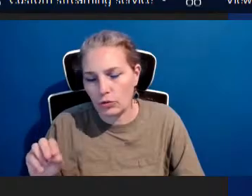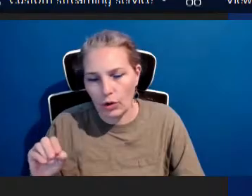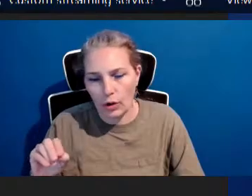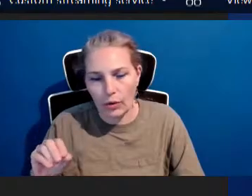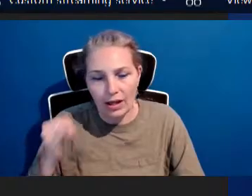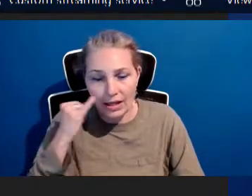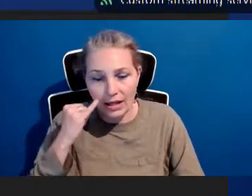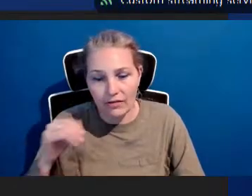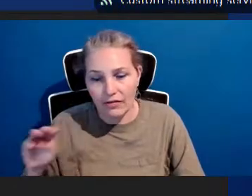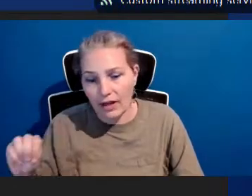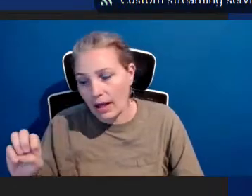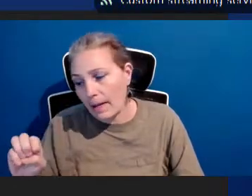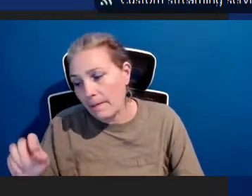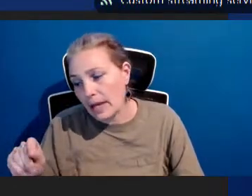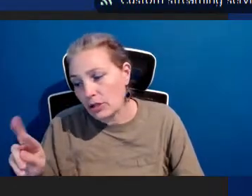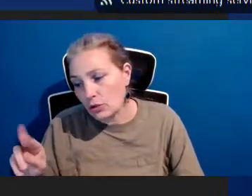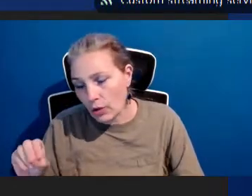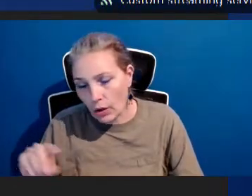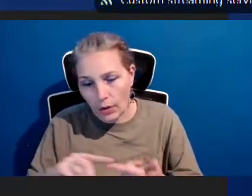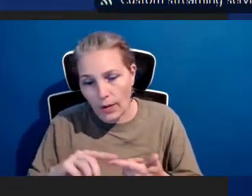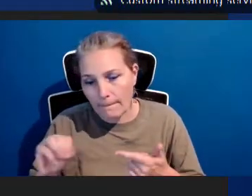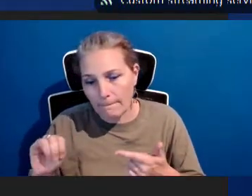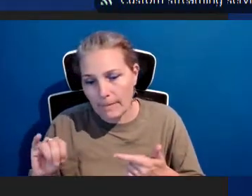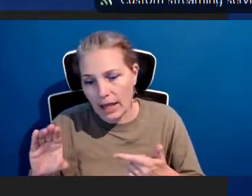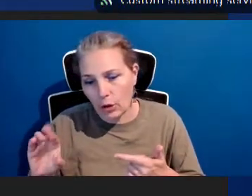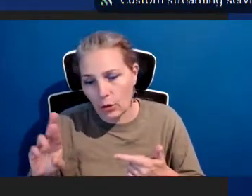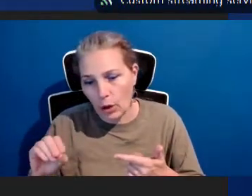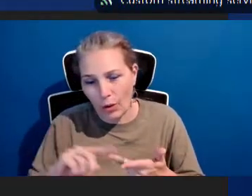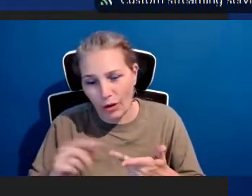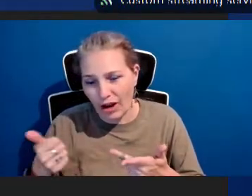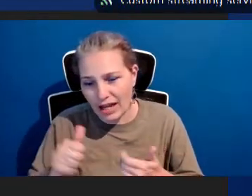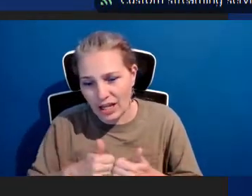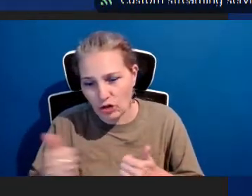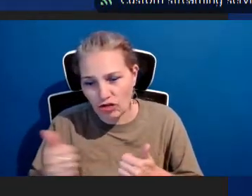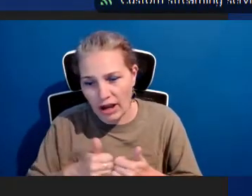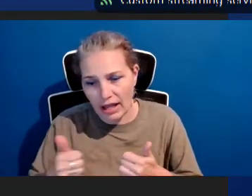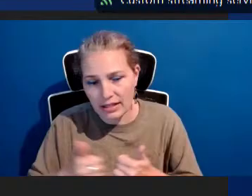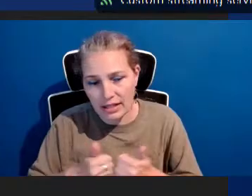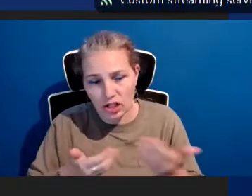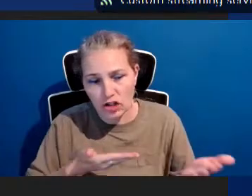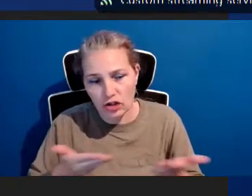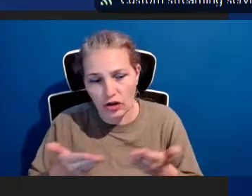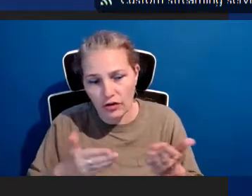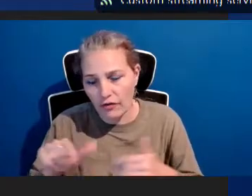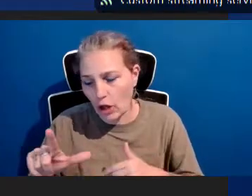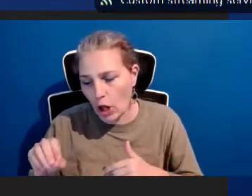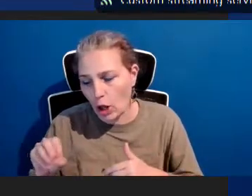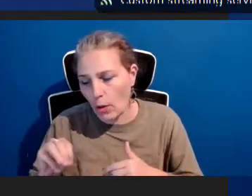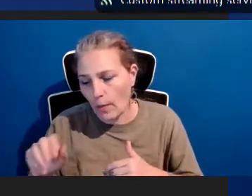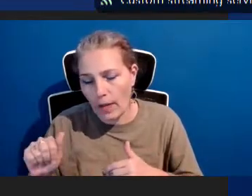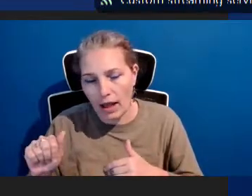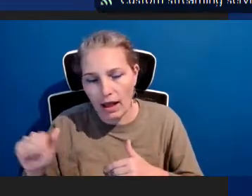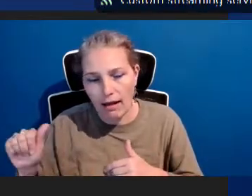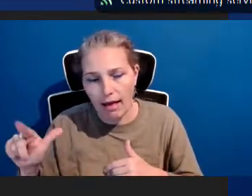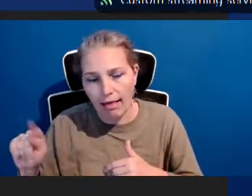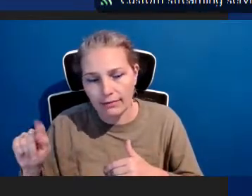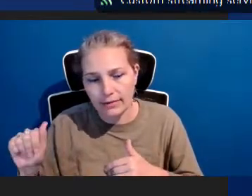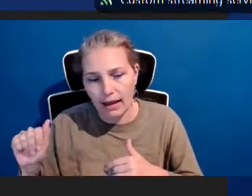any transit currently serve Loma Alta Park, the Altadena Community Center, and the library?